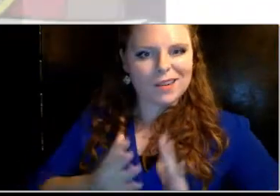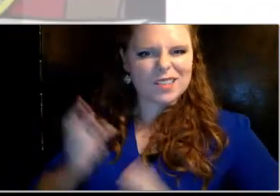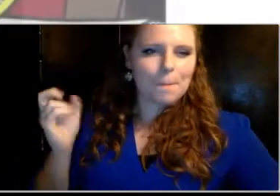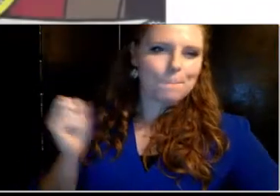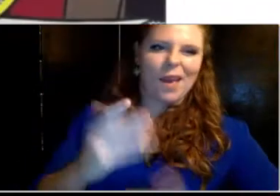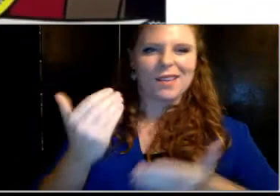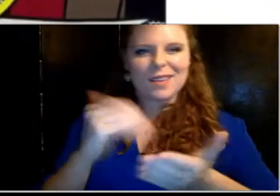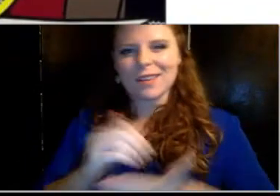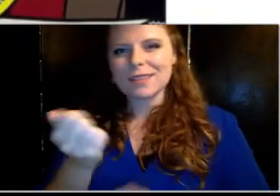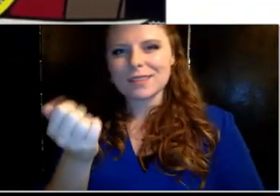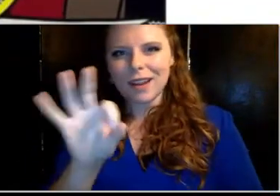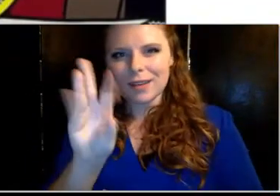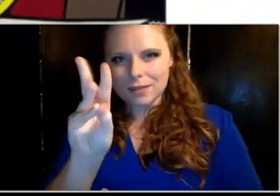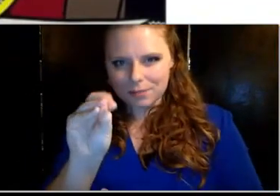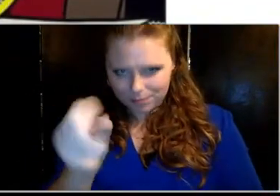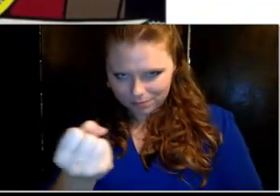1960s.